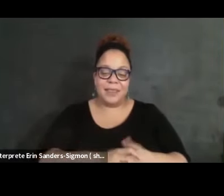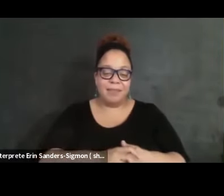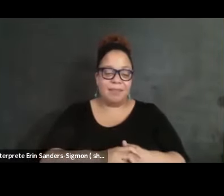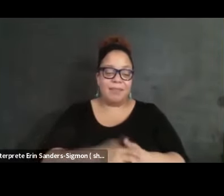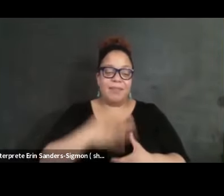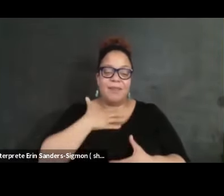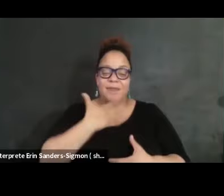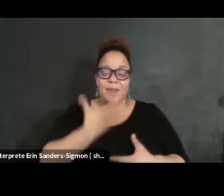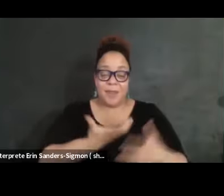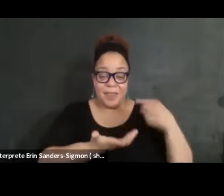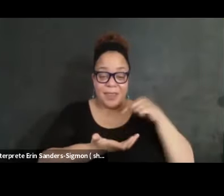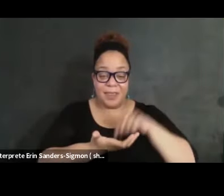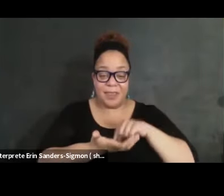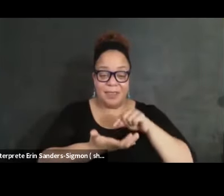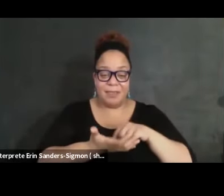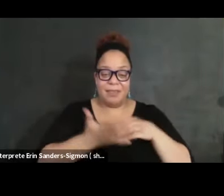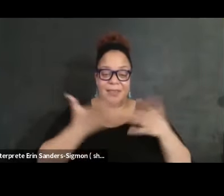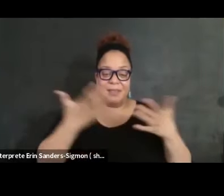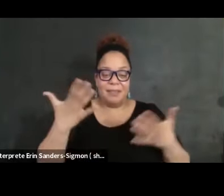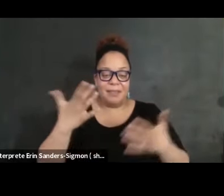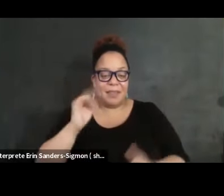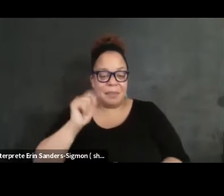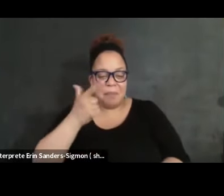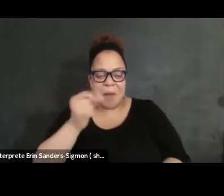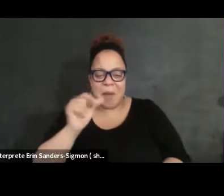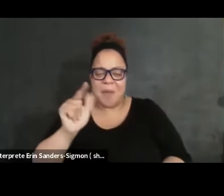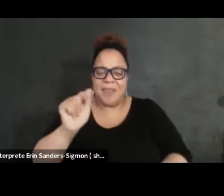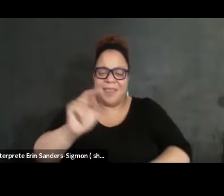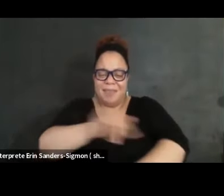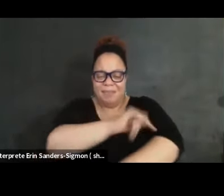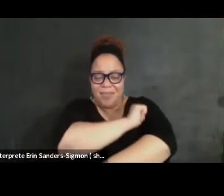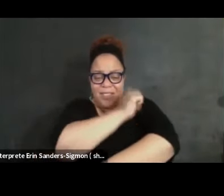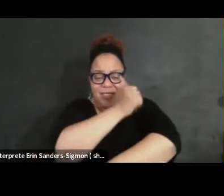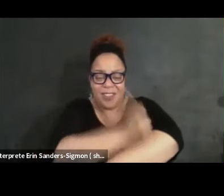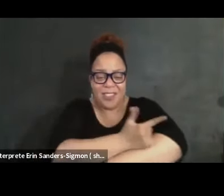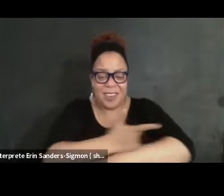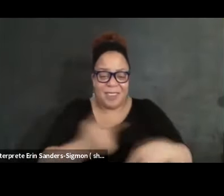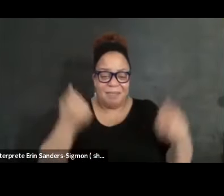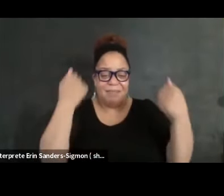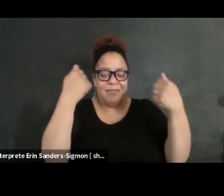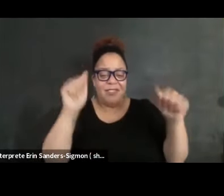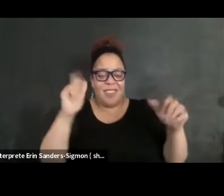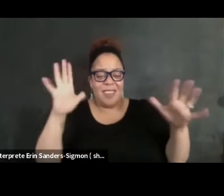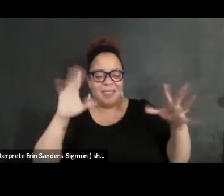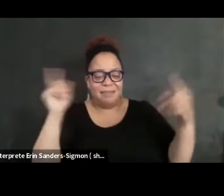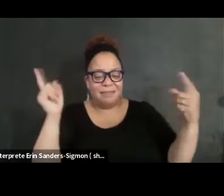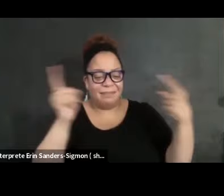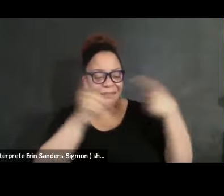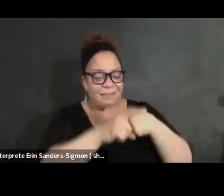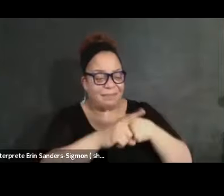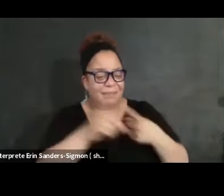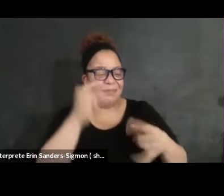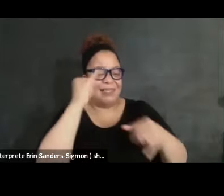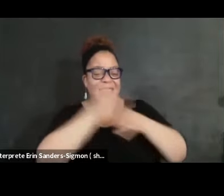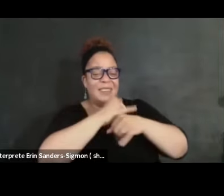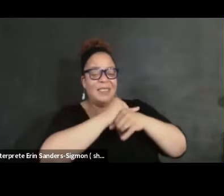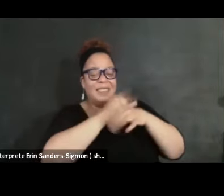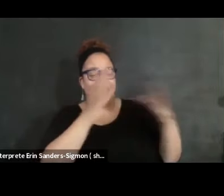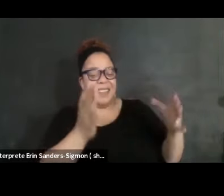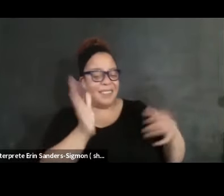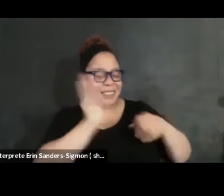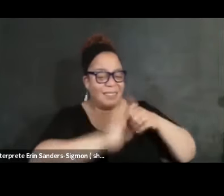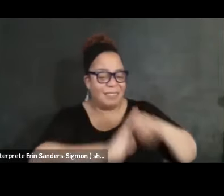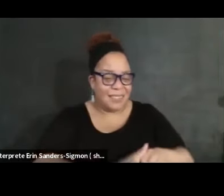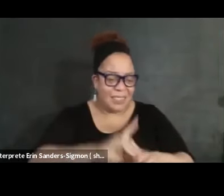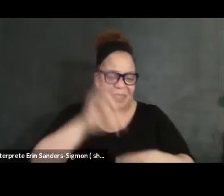trying to contradict the institutionalized instinct to question everything that he says, yet the words